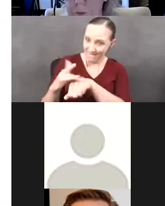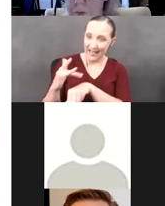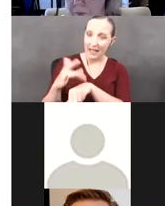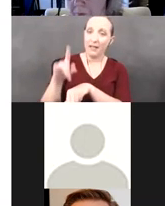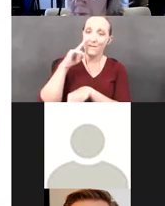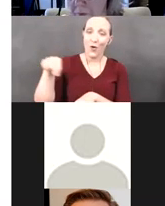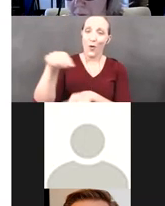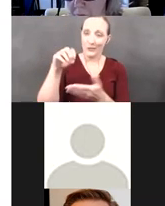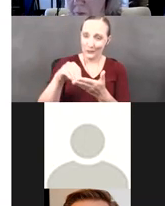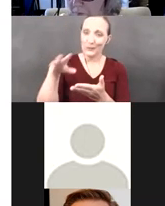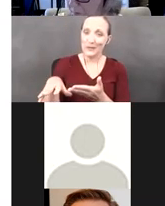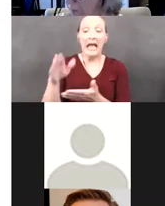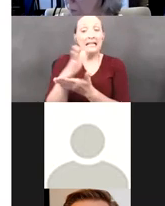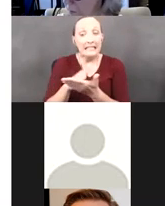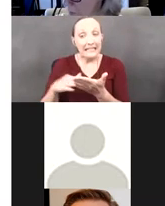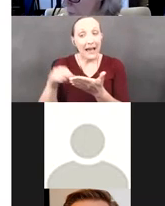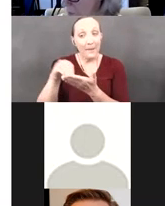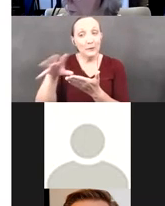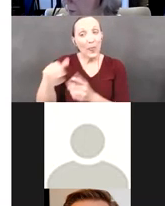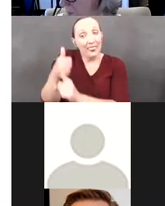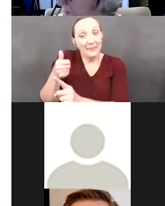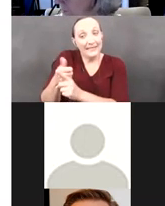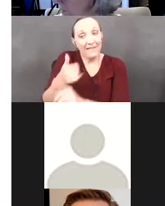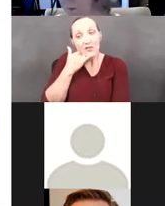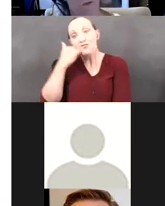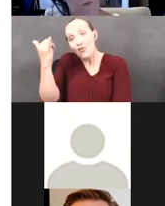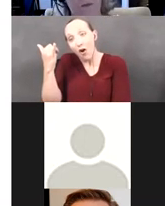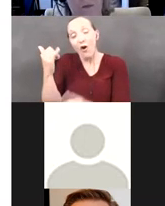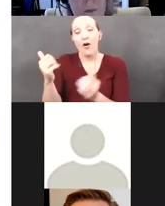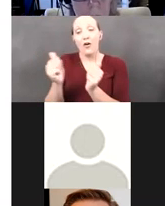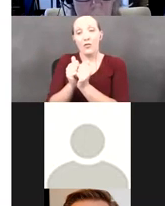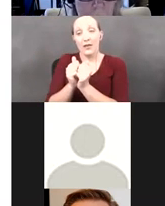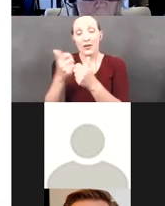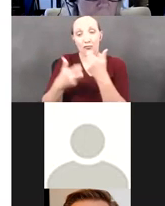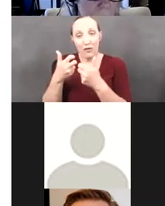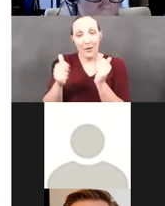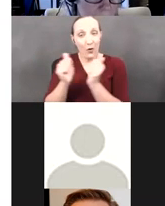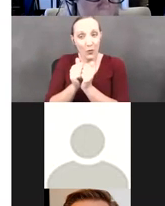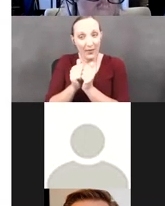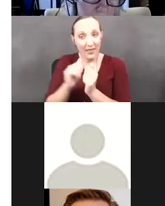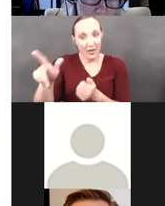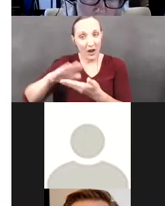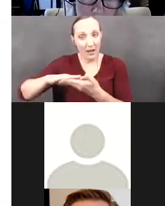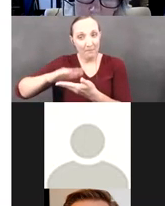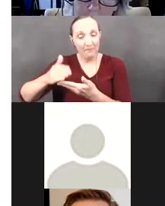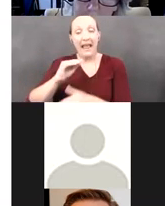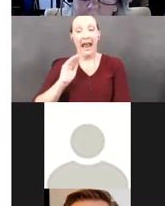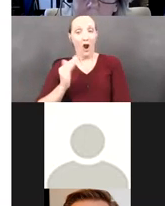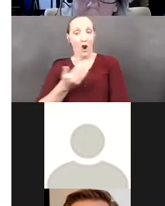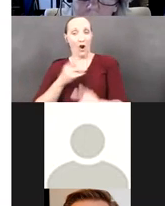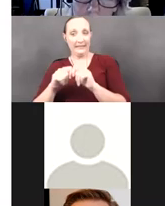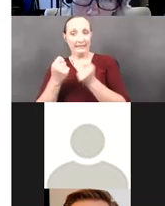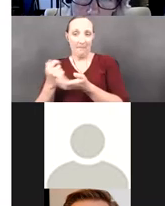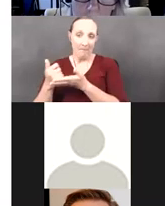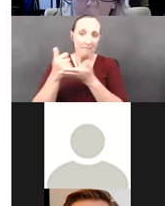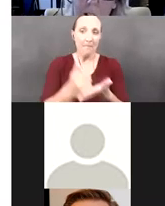está actually had disponible some para los students alumnos call in también. when they've Hemos had trouble tenido with their a Chromebooks, and alumnos someone from llamar Harwood's team cuando has been tuvieron able problemas to con help el them troubleshoot dispositivo and y problem alguien del